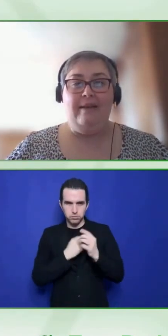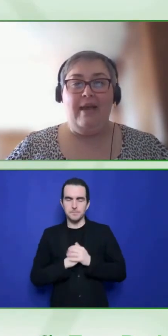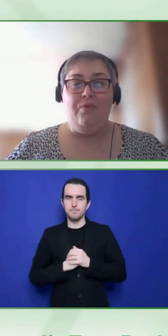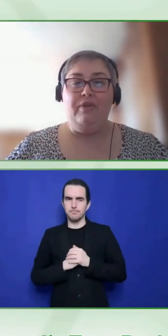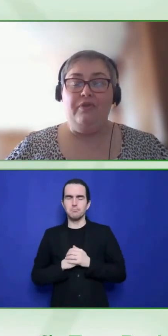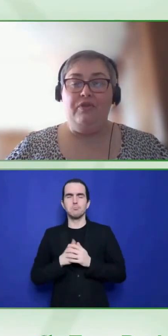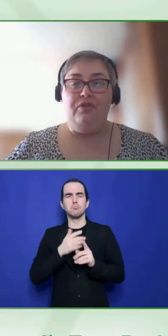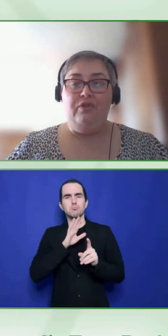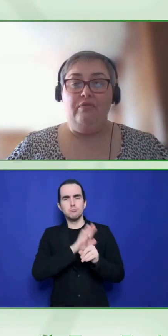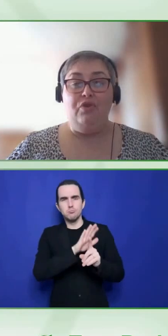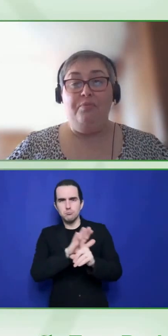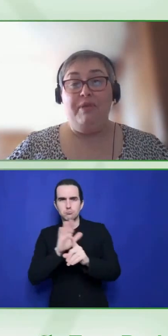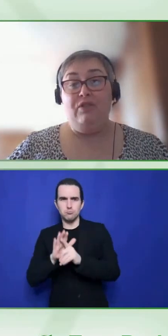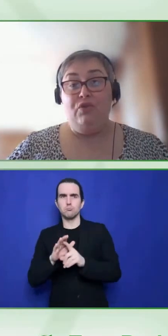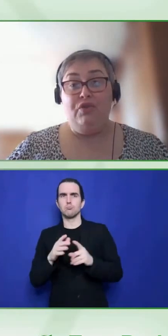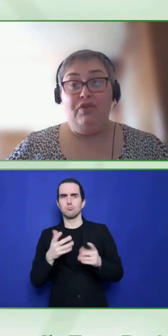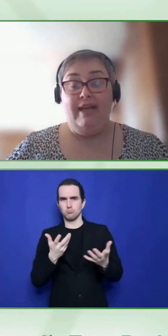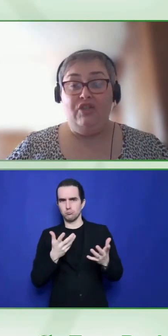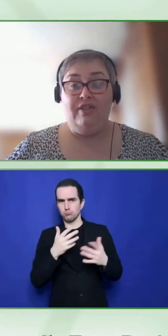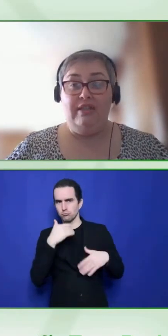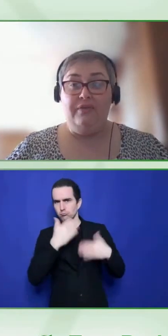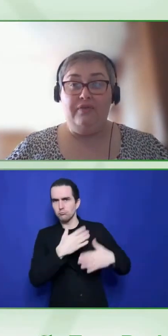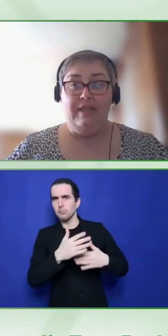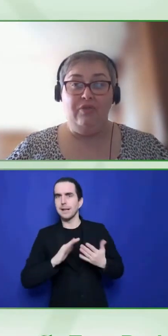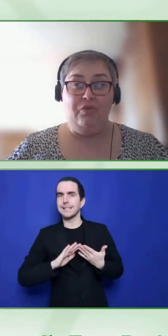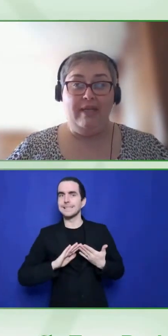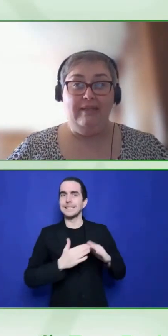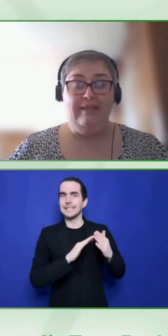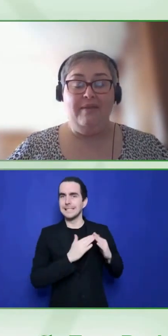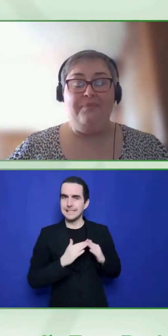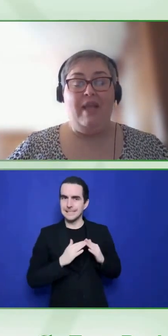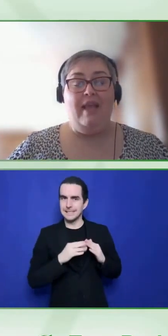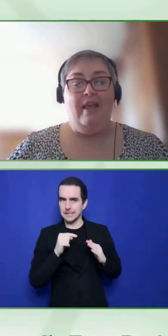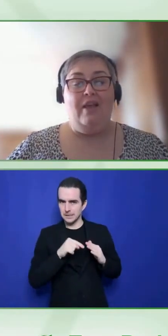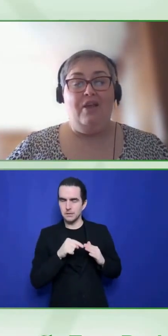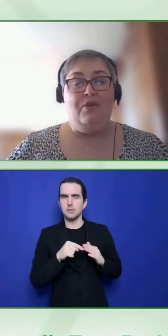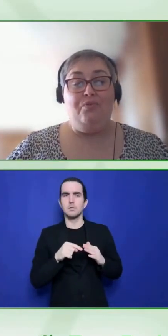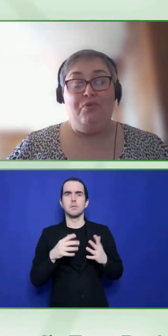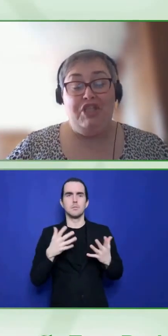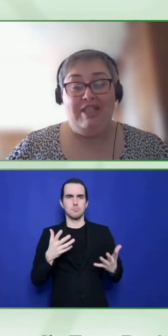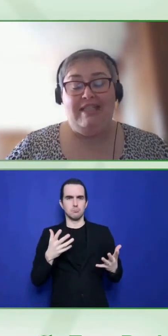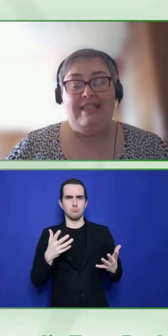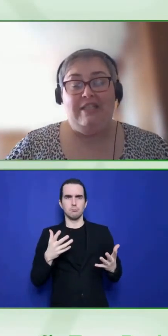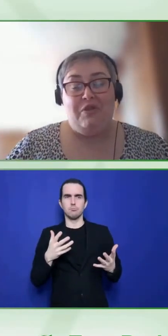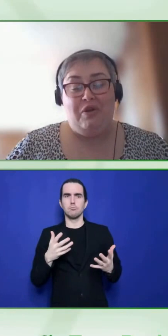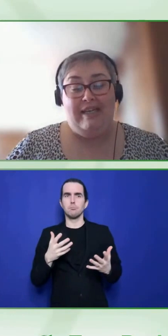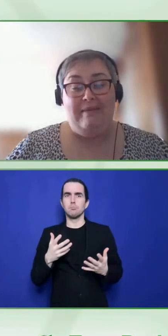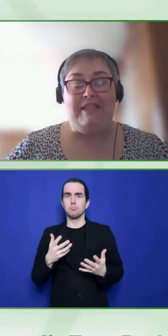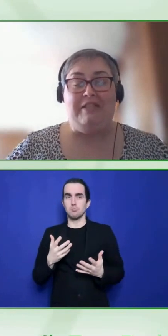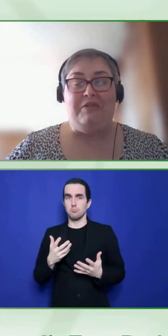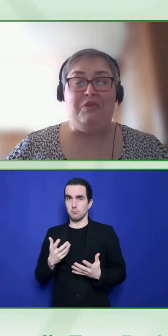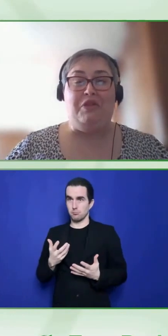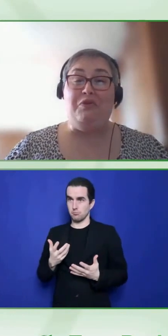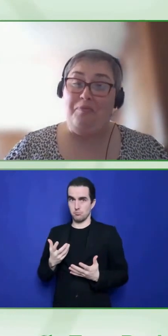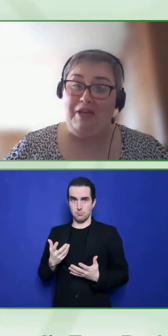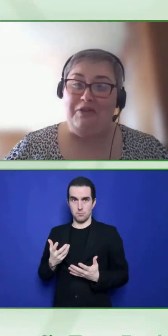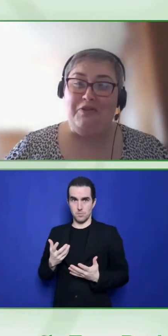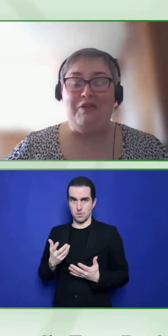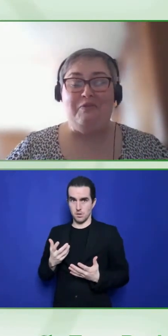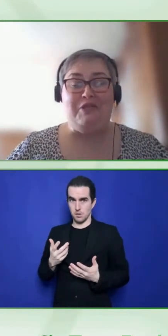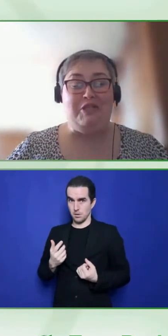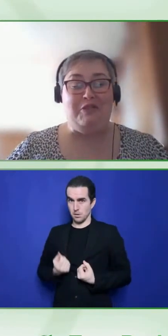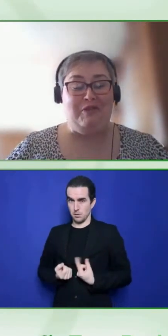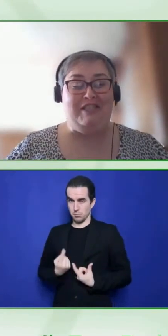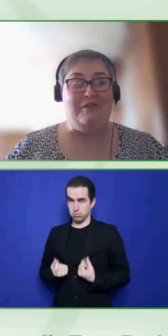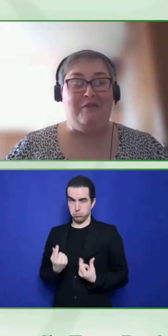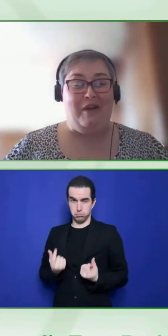Indeed, I work for the European Union Agency for Fundamental Rights, which is indeed limited to the European